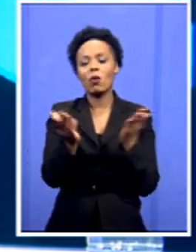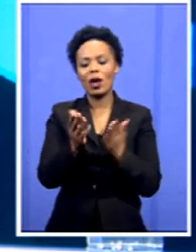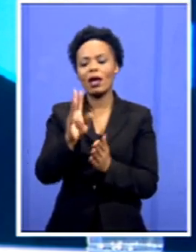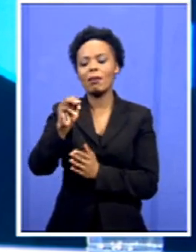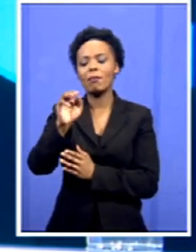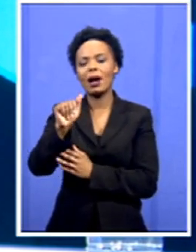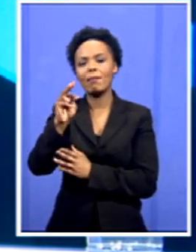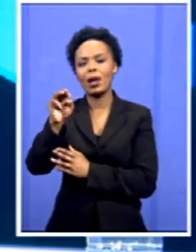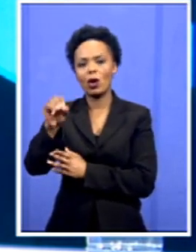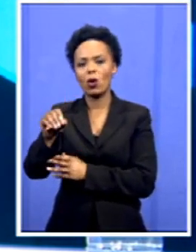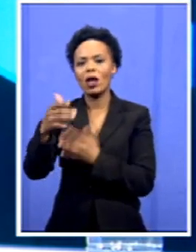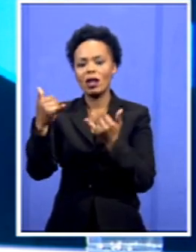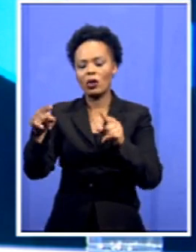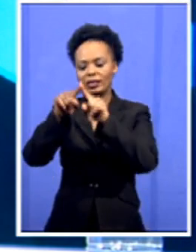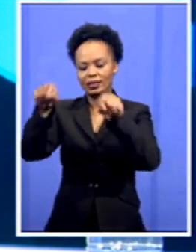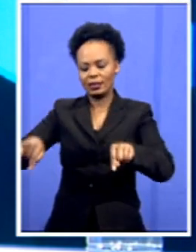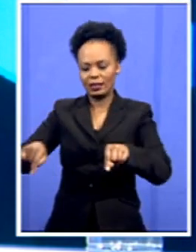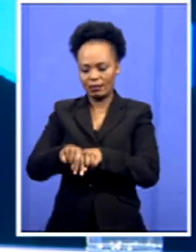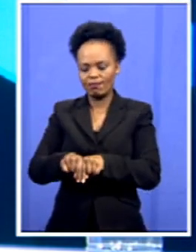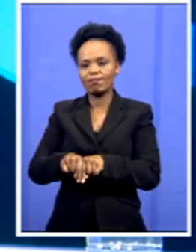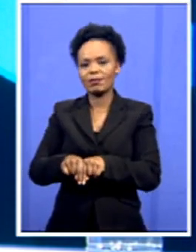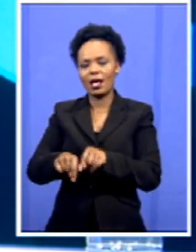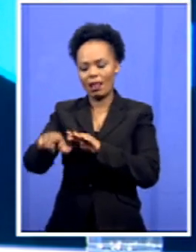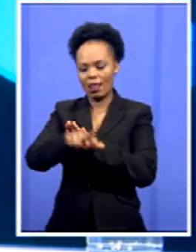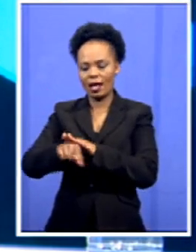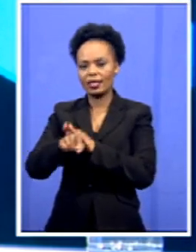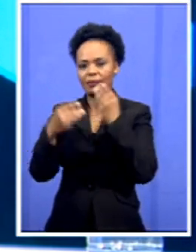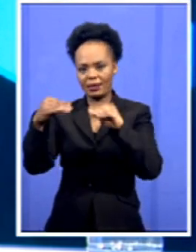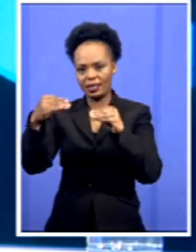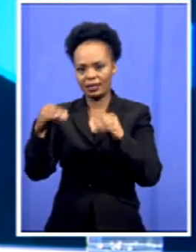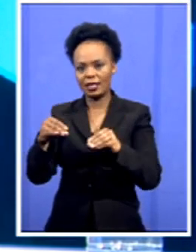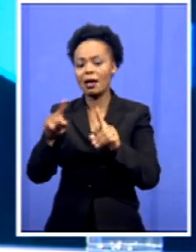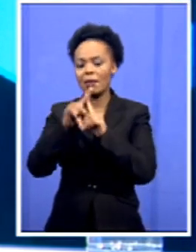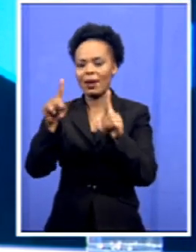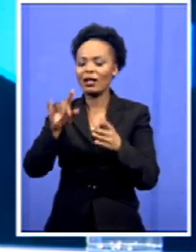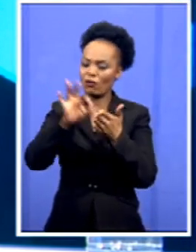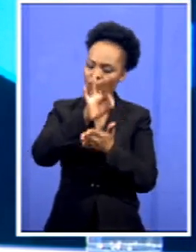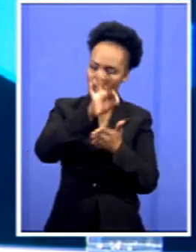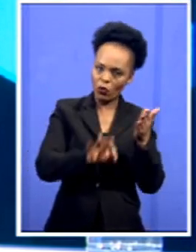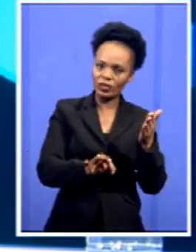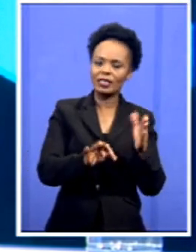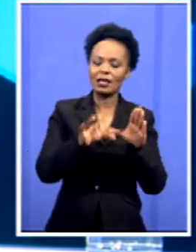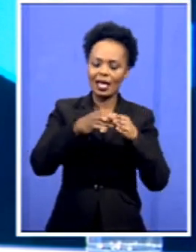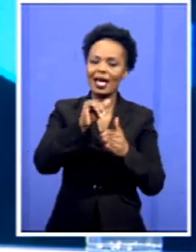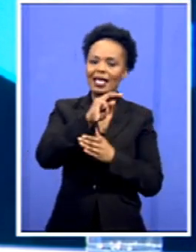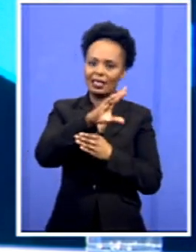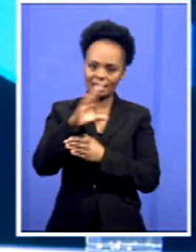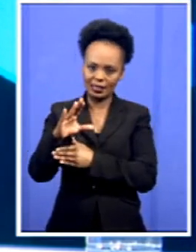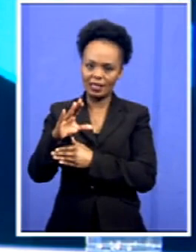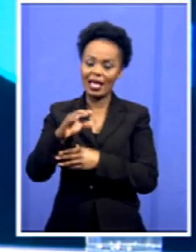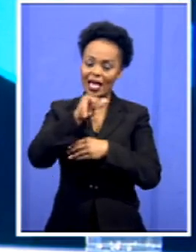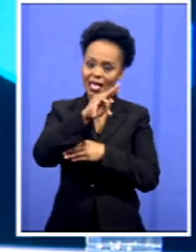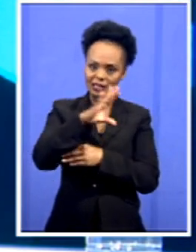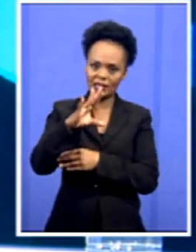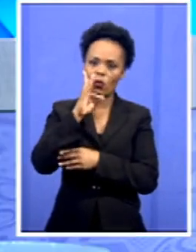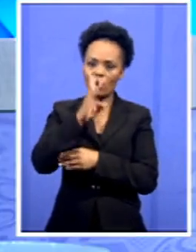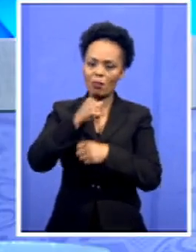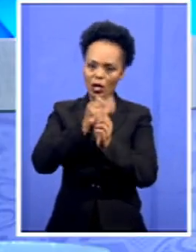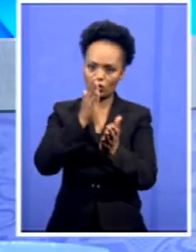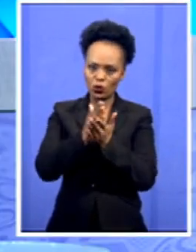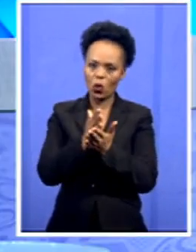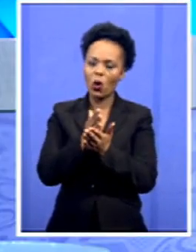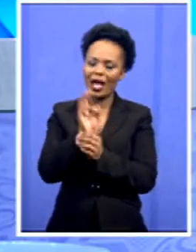is for them to vote for an organization and political party that will ensure that their needs are well taken care of.